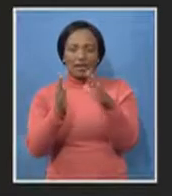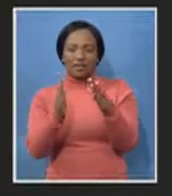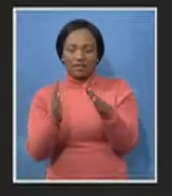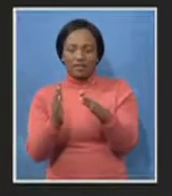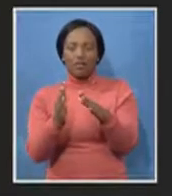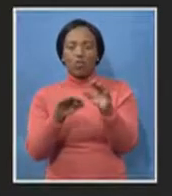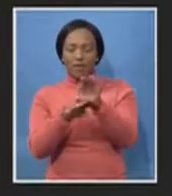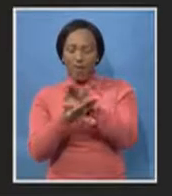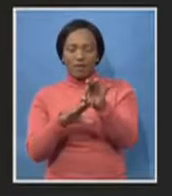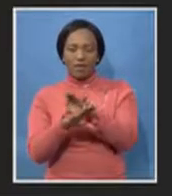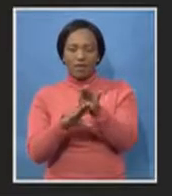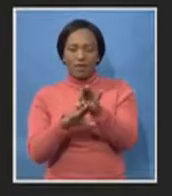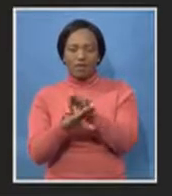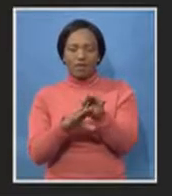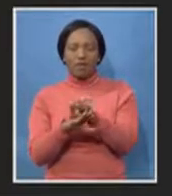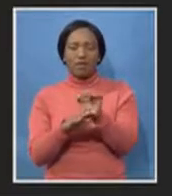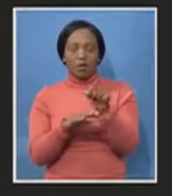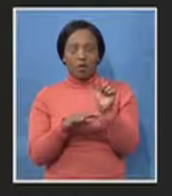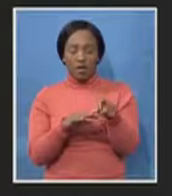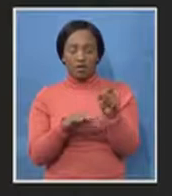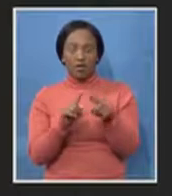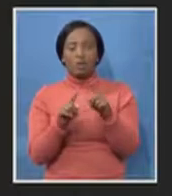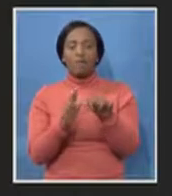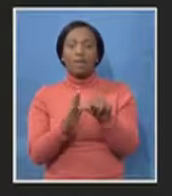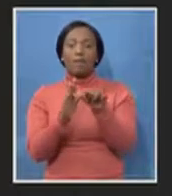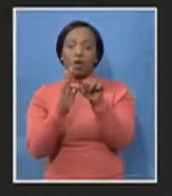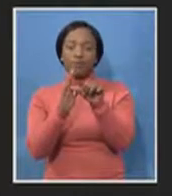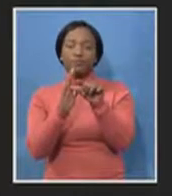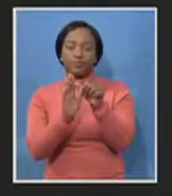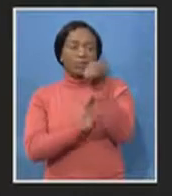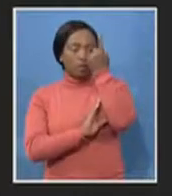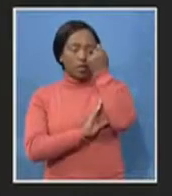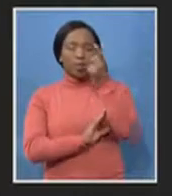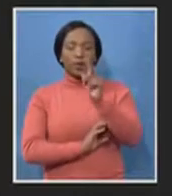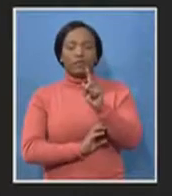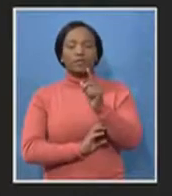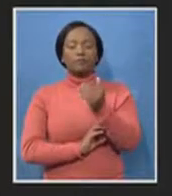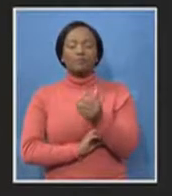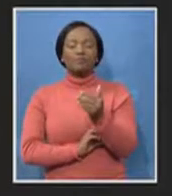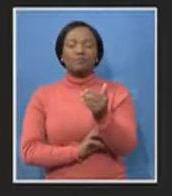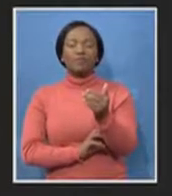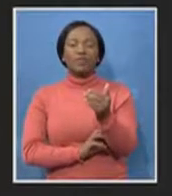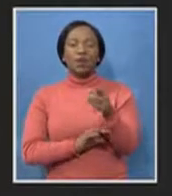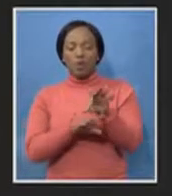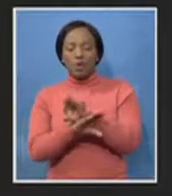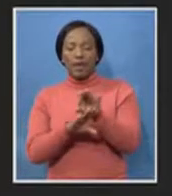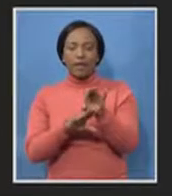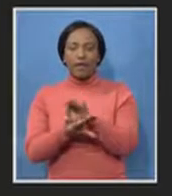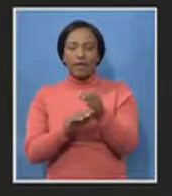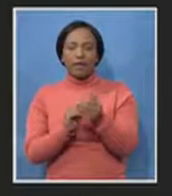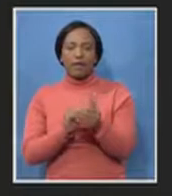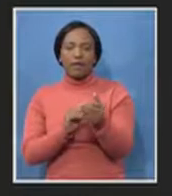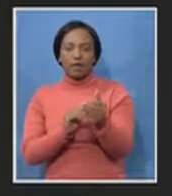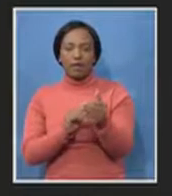it is really important for us to understand, and so that when we plan for when the epidemic really takes off in other parts